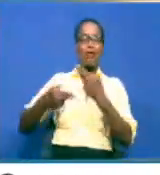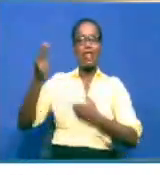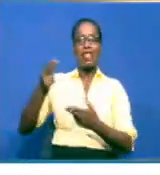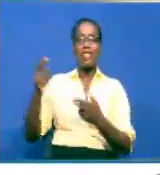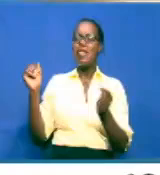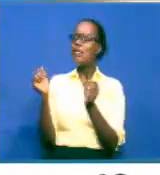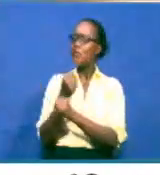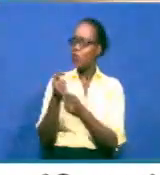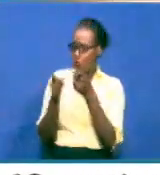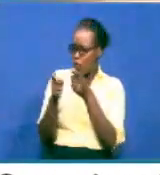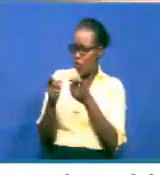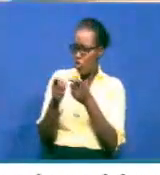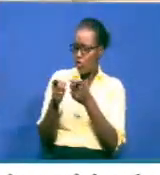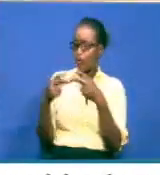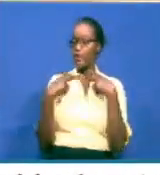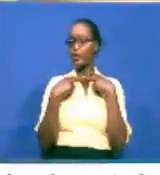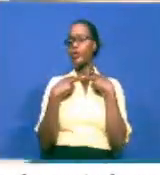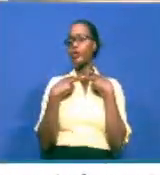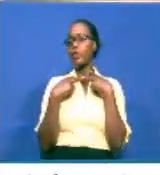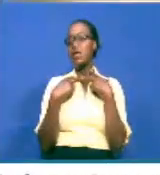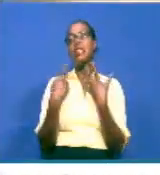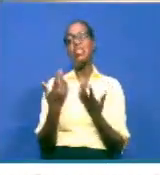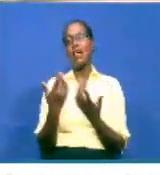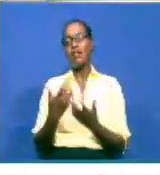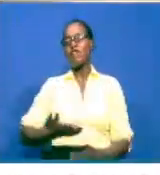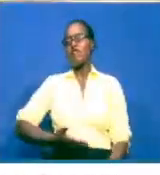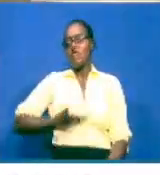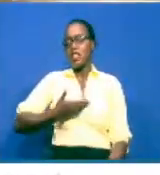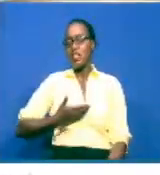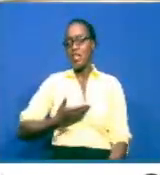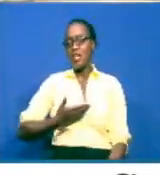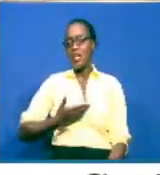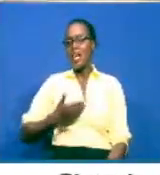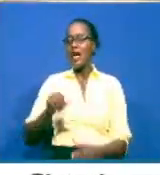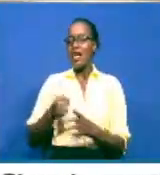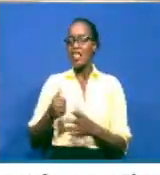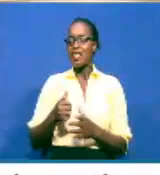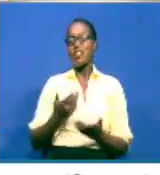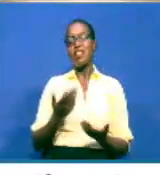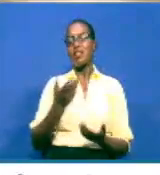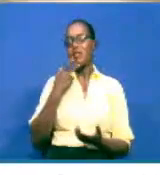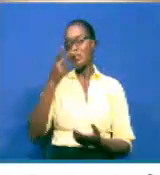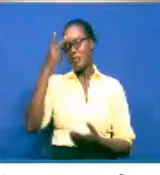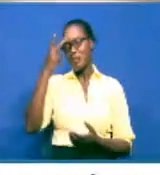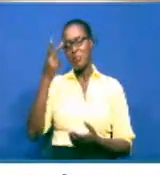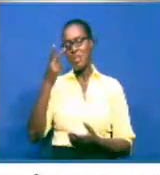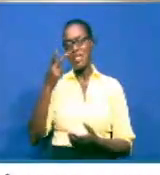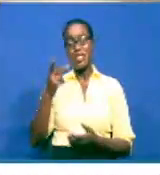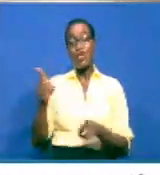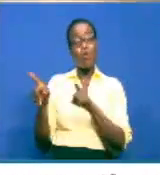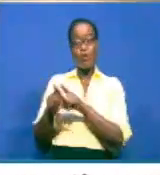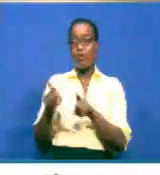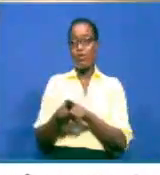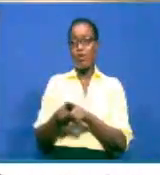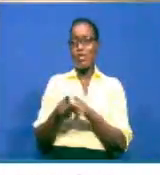be confined. So eventually they get into tantrums, eventually they get into meltdowns, and even parents themselves, parents of these children,